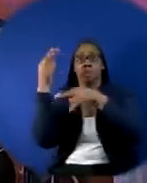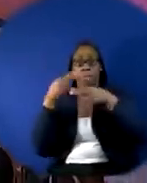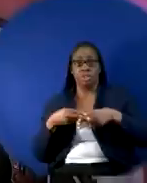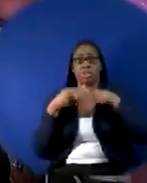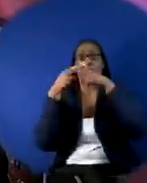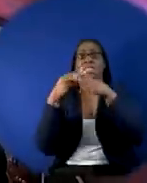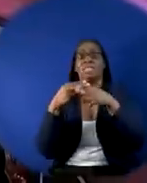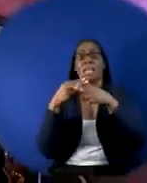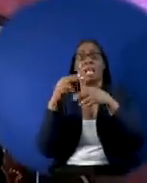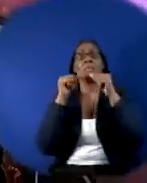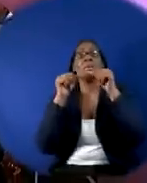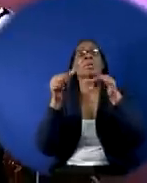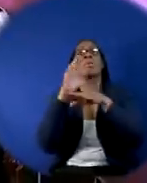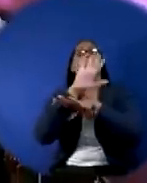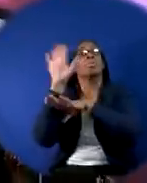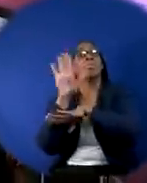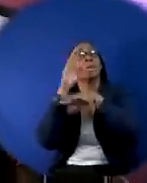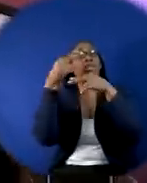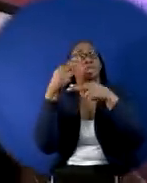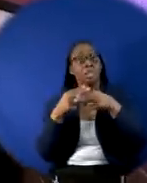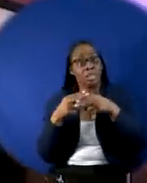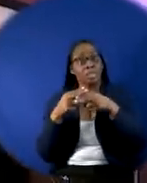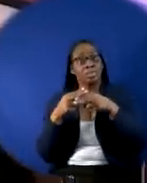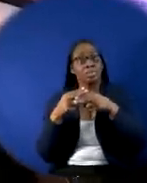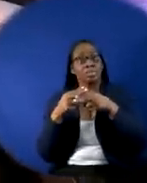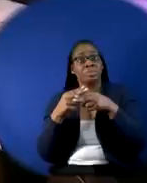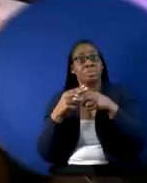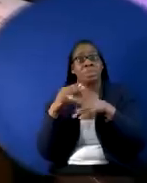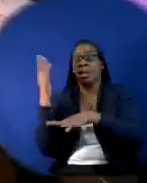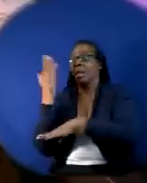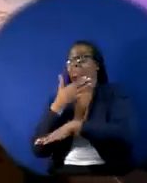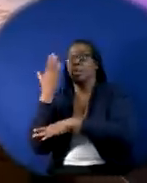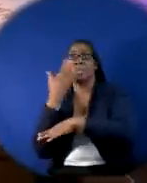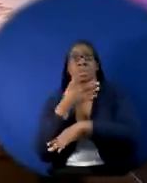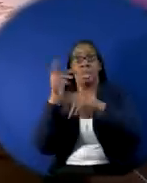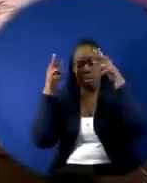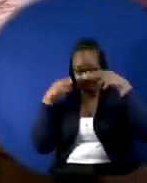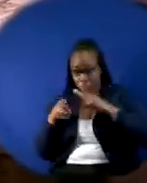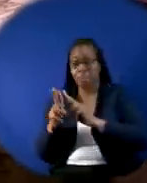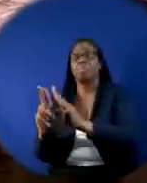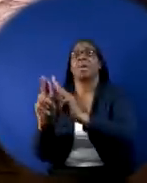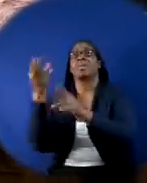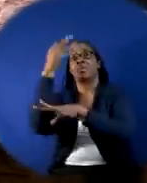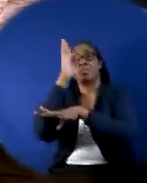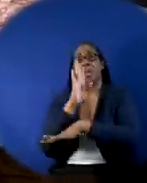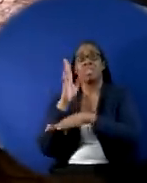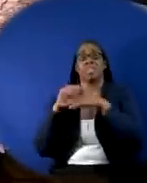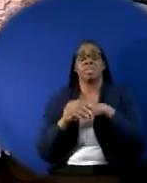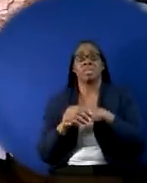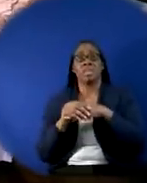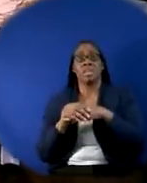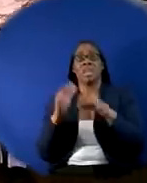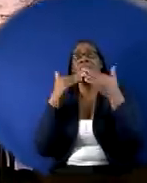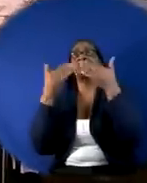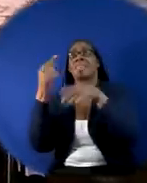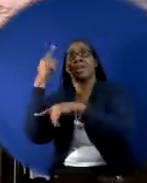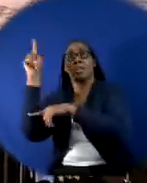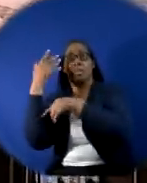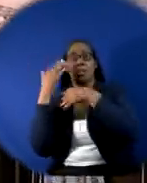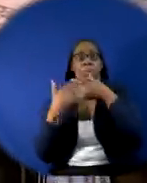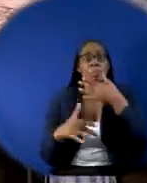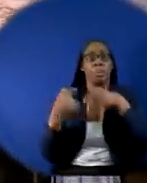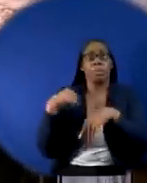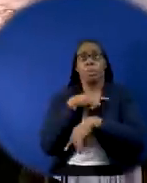your name. Hallelujah. Oh, we magnify you, God. And we thank you for the blood. We thank